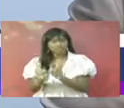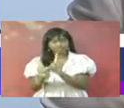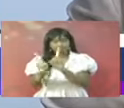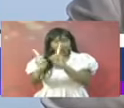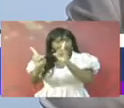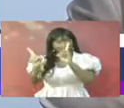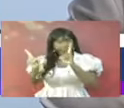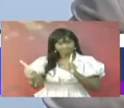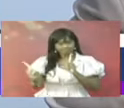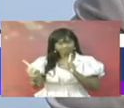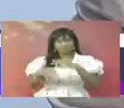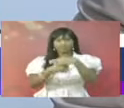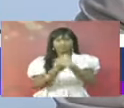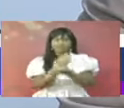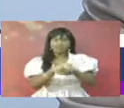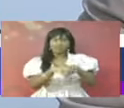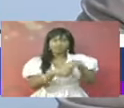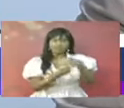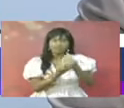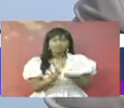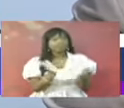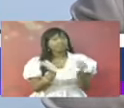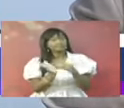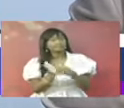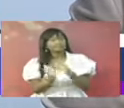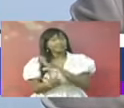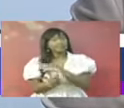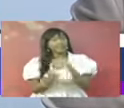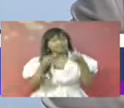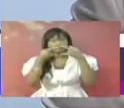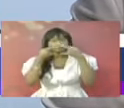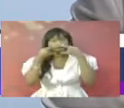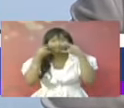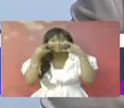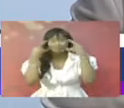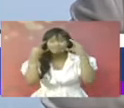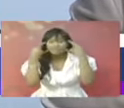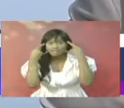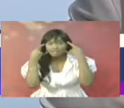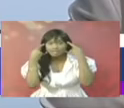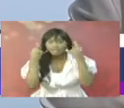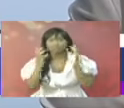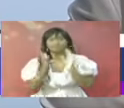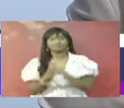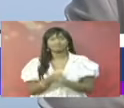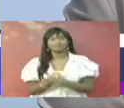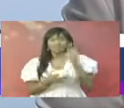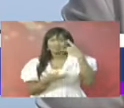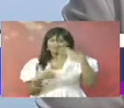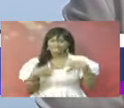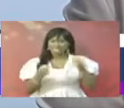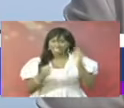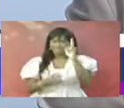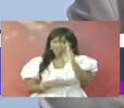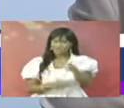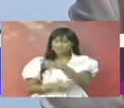distance, wash your hands often, and wear a mask. For a healthy you and a healthy